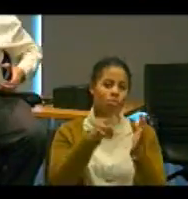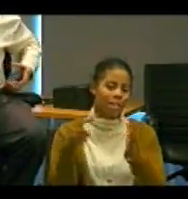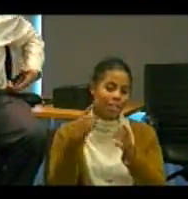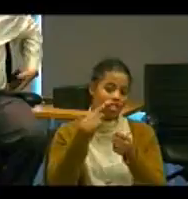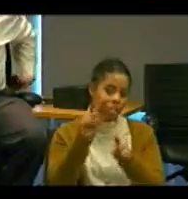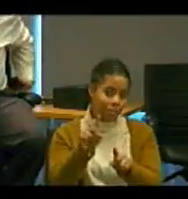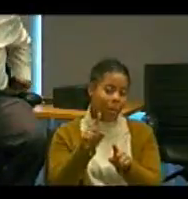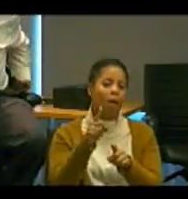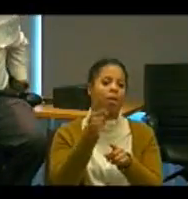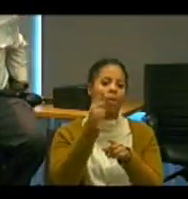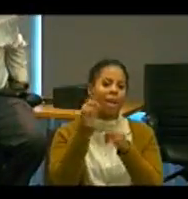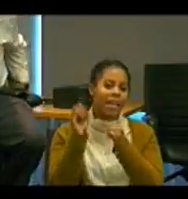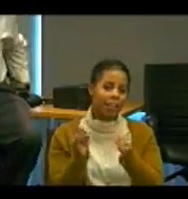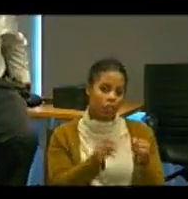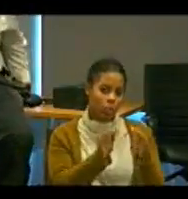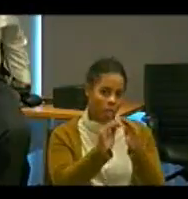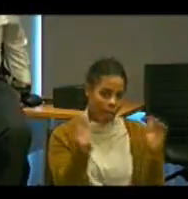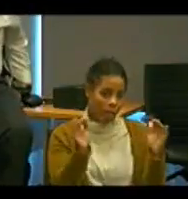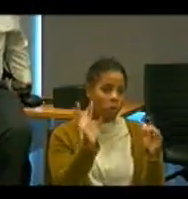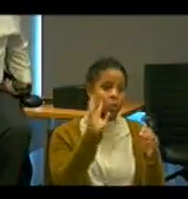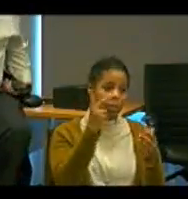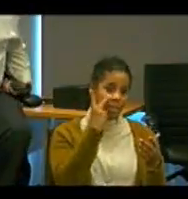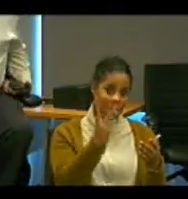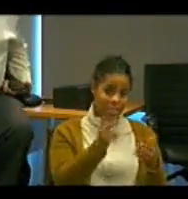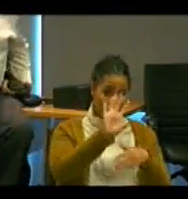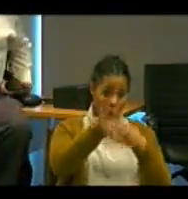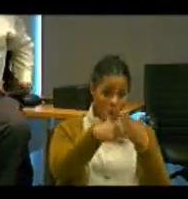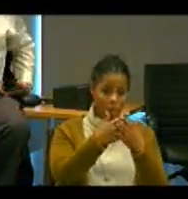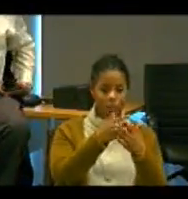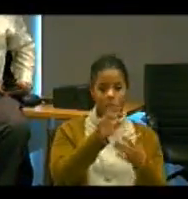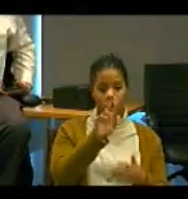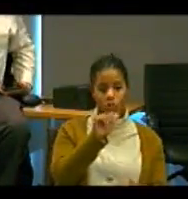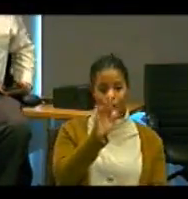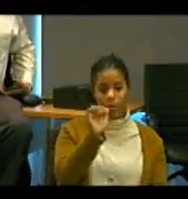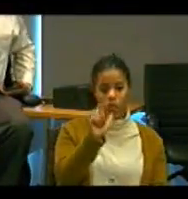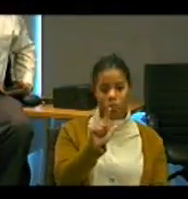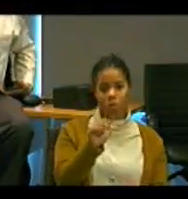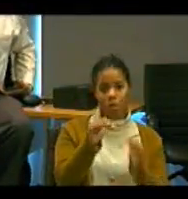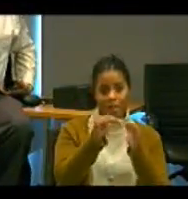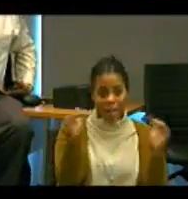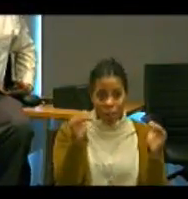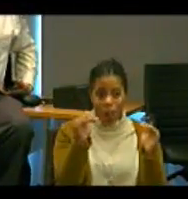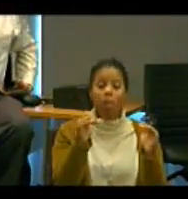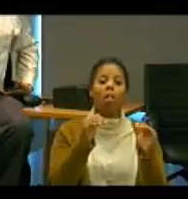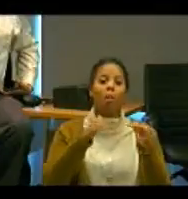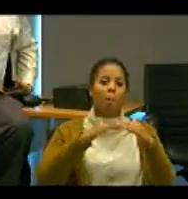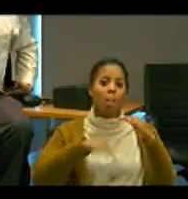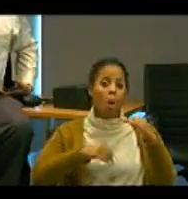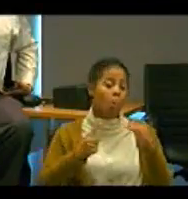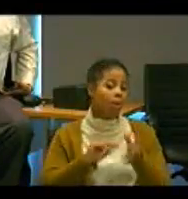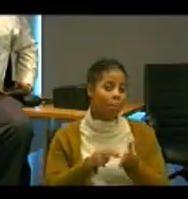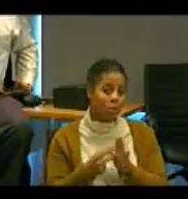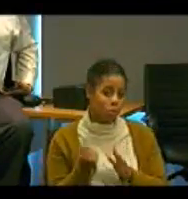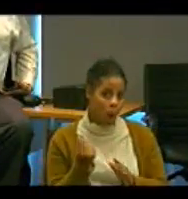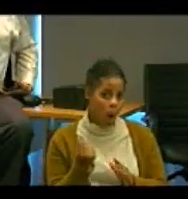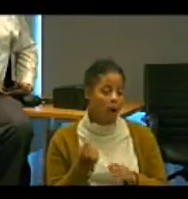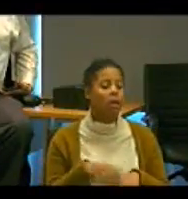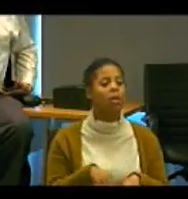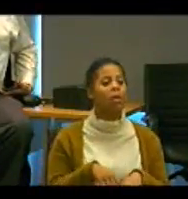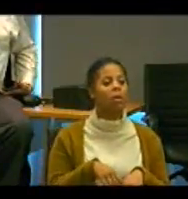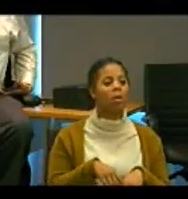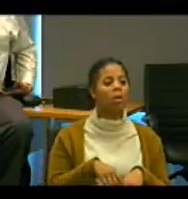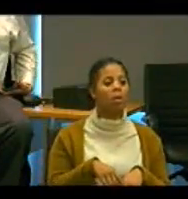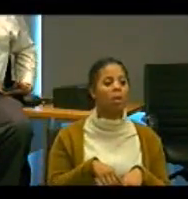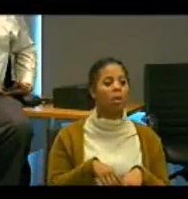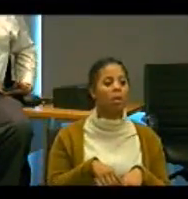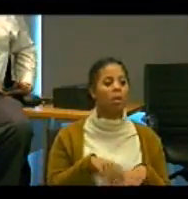here is with all the other racial and ethnic groups are displaying numbers below 1 relative to whites. What does that mean? It means relative to similarly